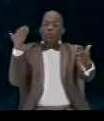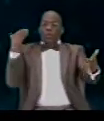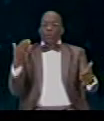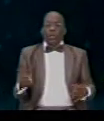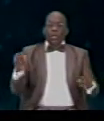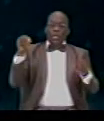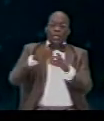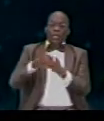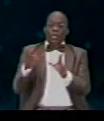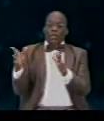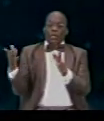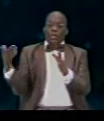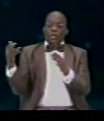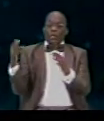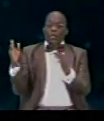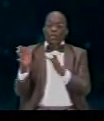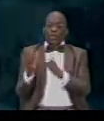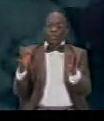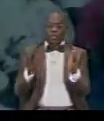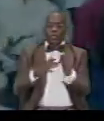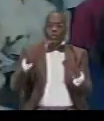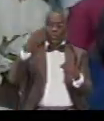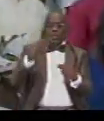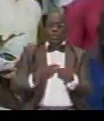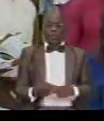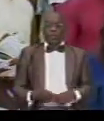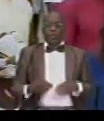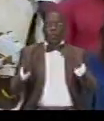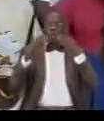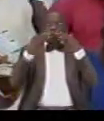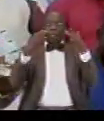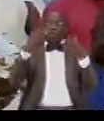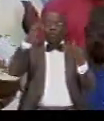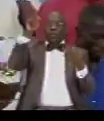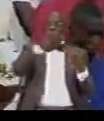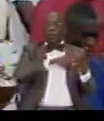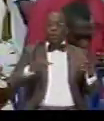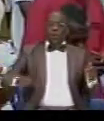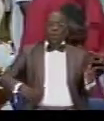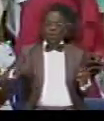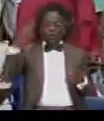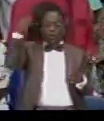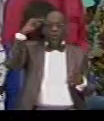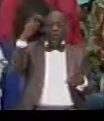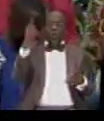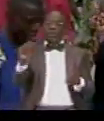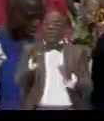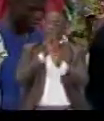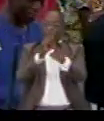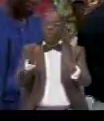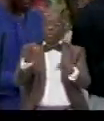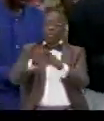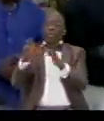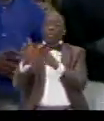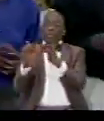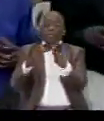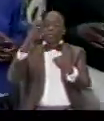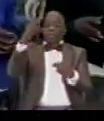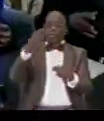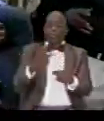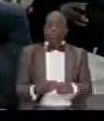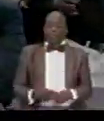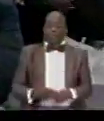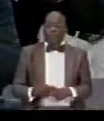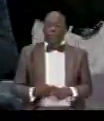the name of Jesus, thank you, Lord, for the answer. In Jesus' mighty